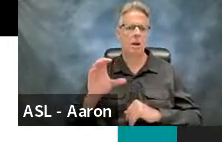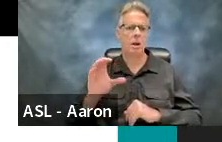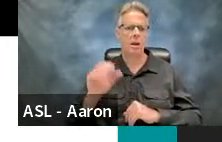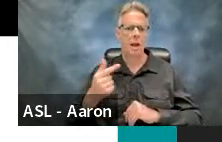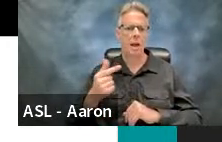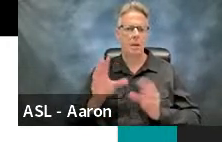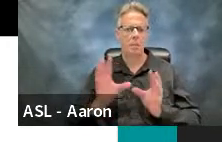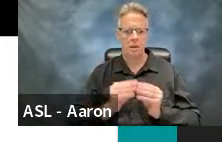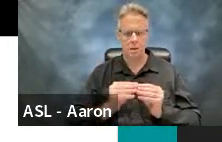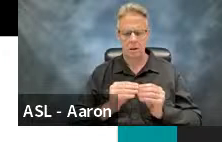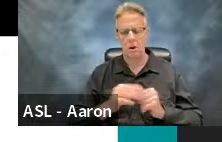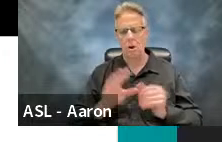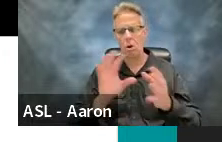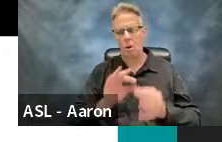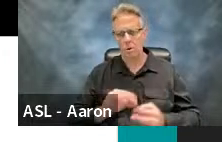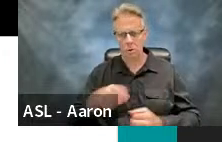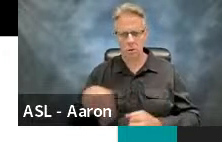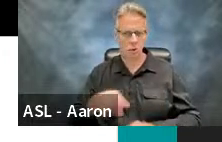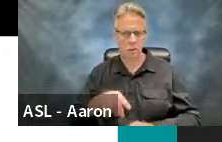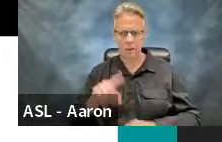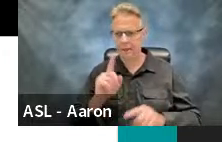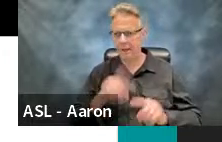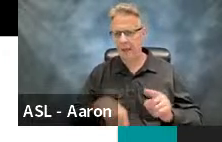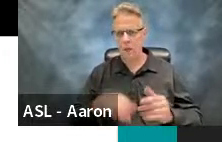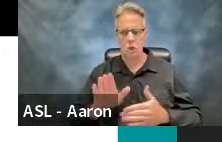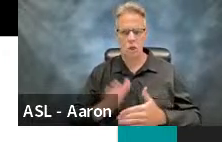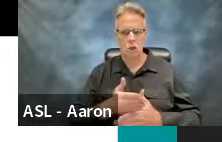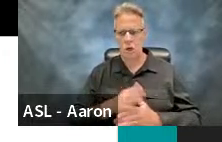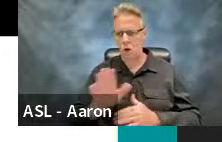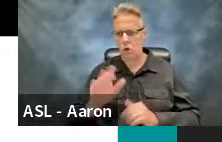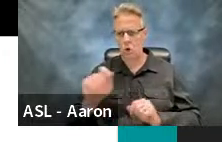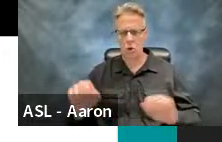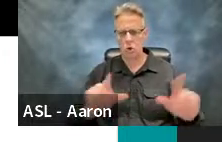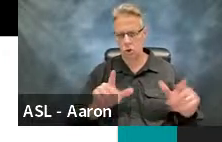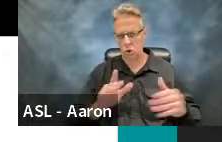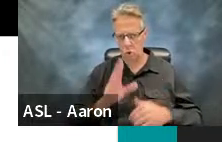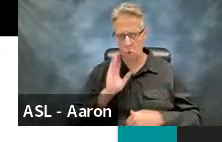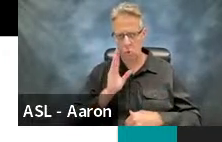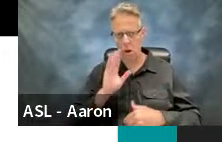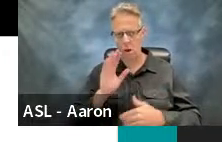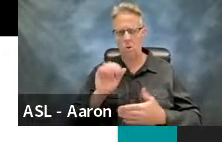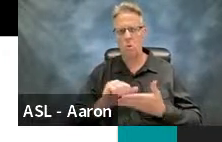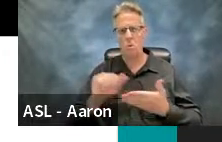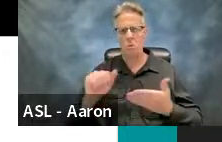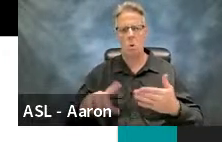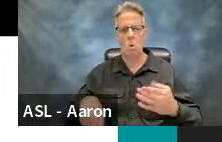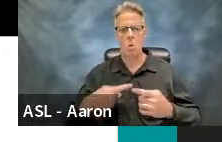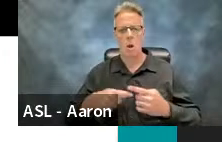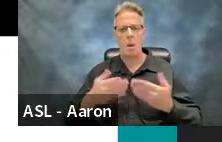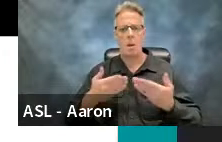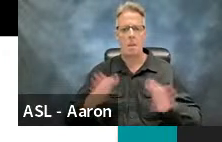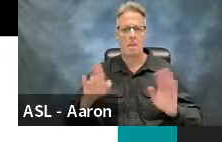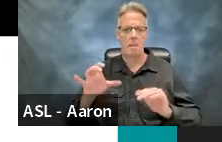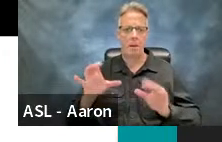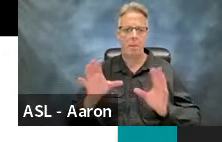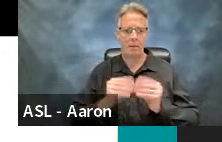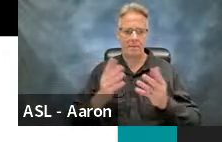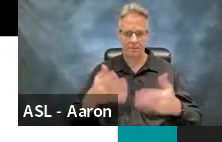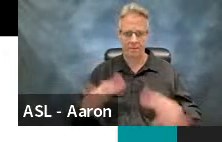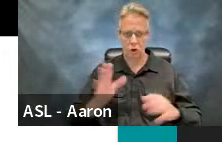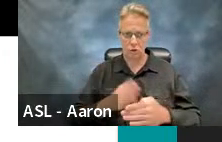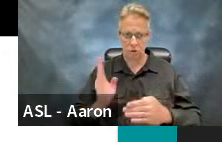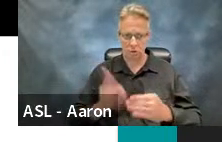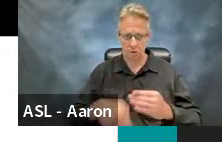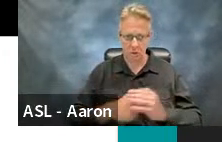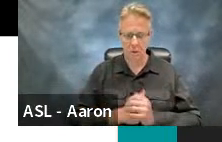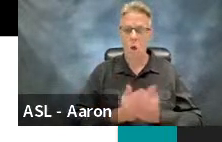webpage. Commenters will not be allowed to share their screens and will be removed from the room once the public comment period concludes. To